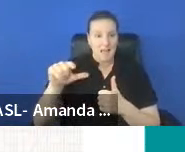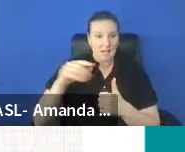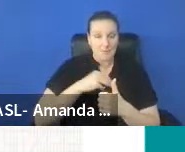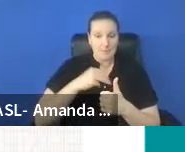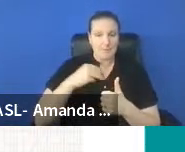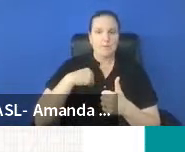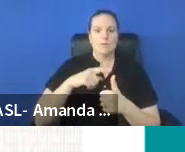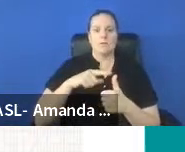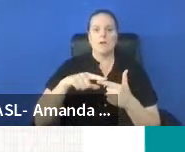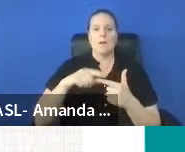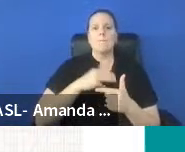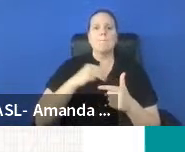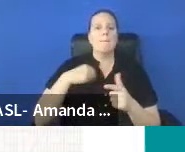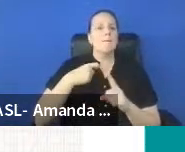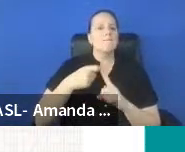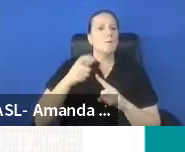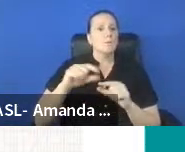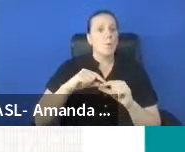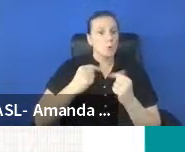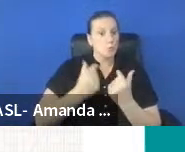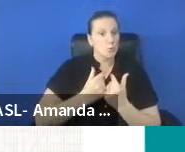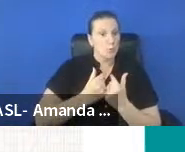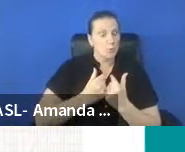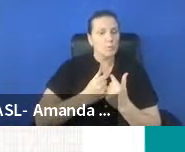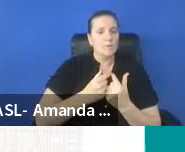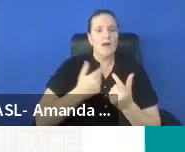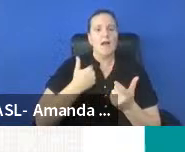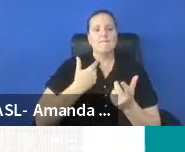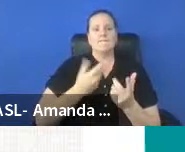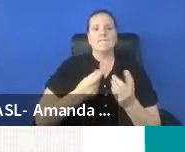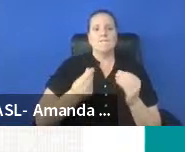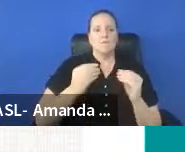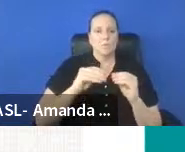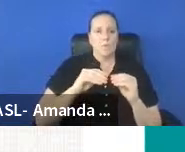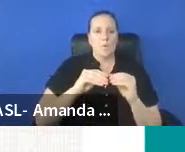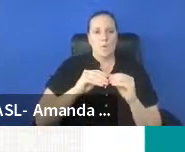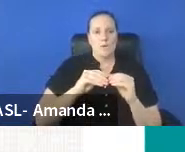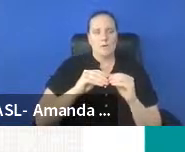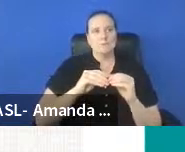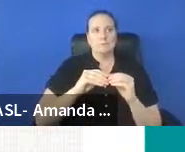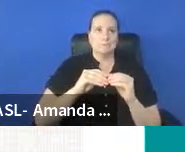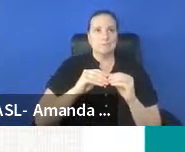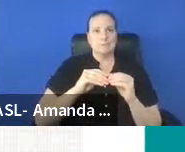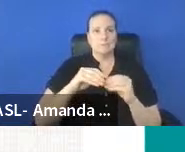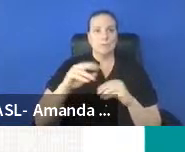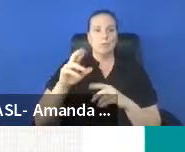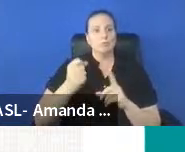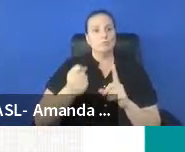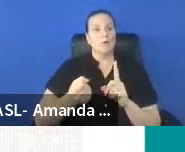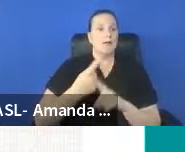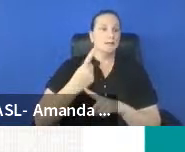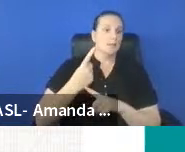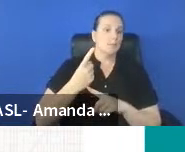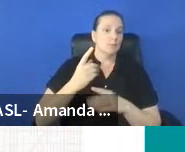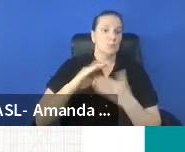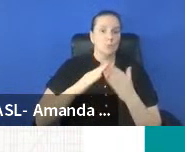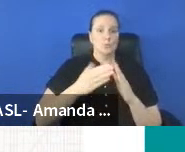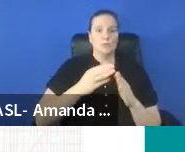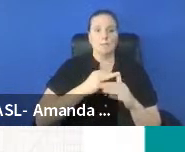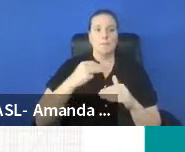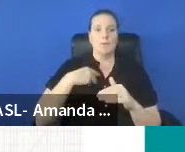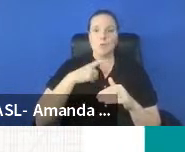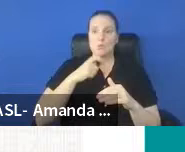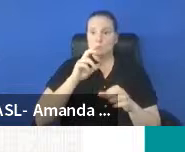and members from your group, but by having a few more, for lack of a better word, random community members who actually take the